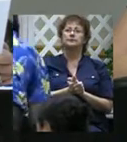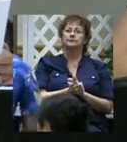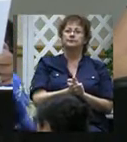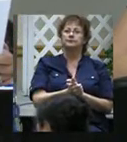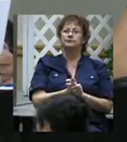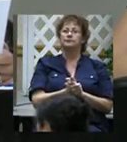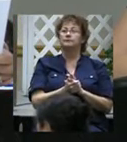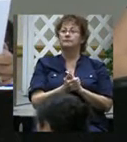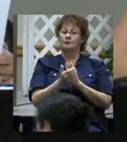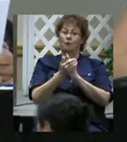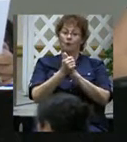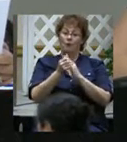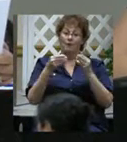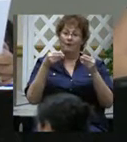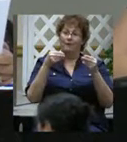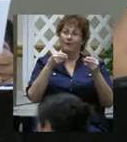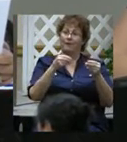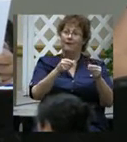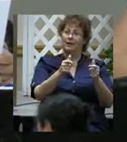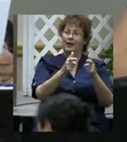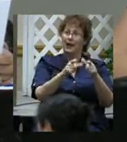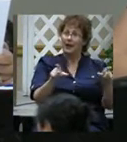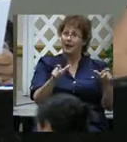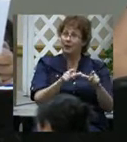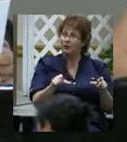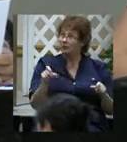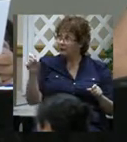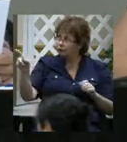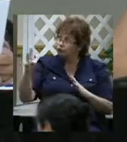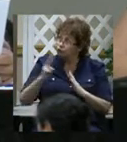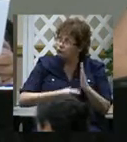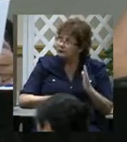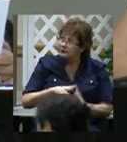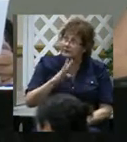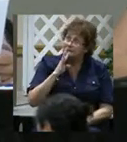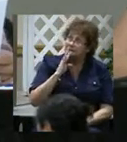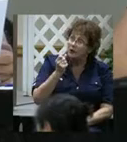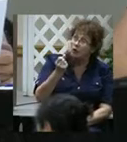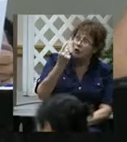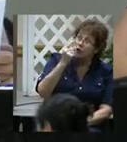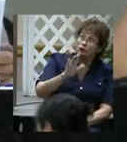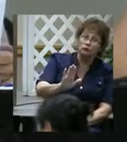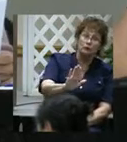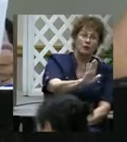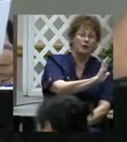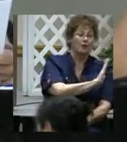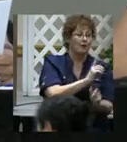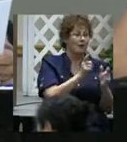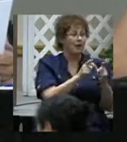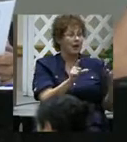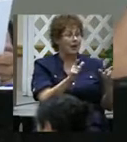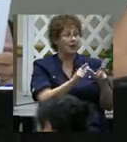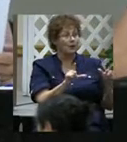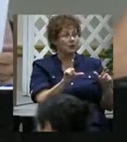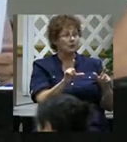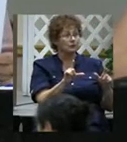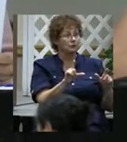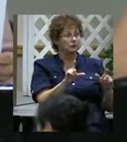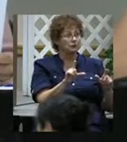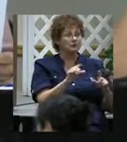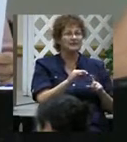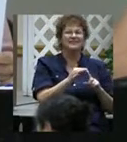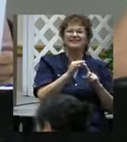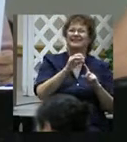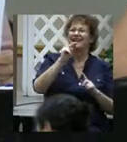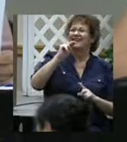proficiency in the language. So are they able to read, speak, and understand the language? Of course, with the exception of